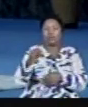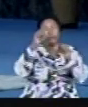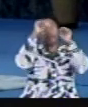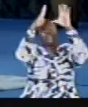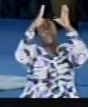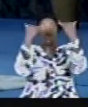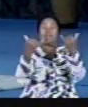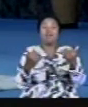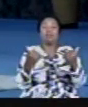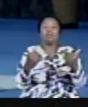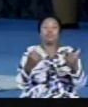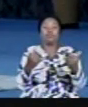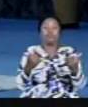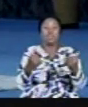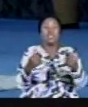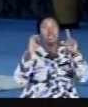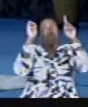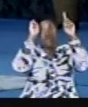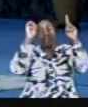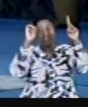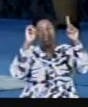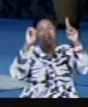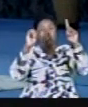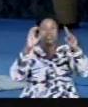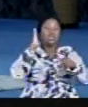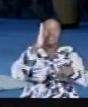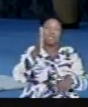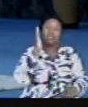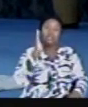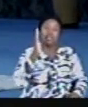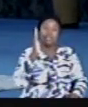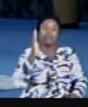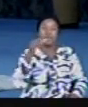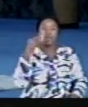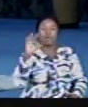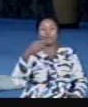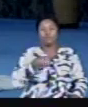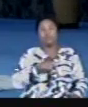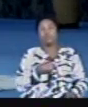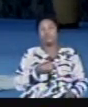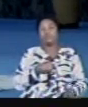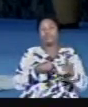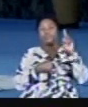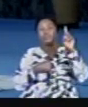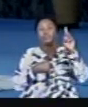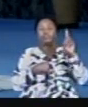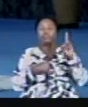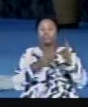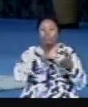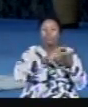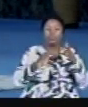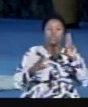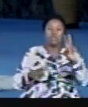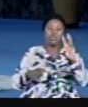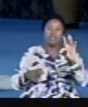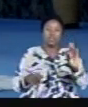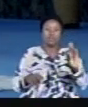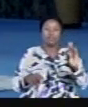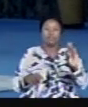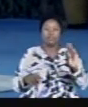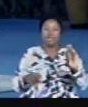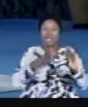now, he shall testify of me. Look at verse 27. It says, and ye